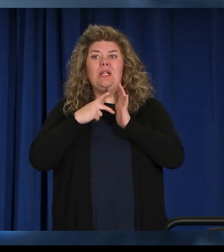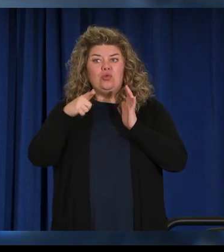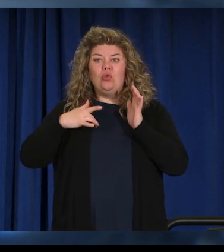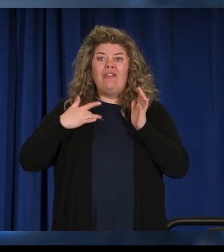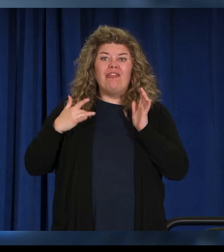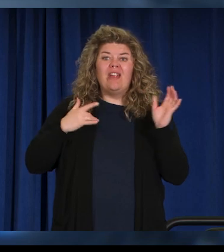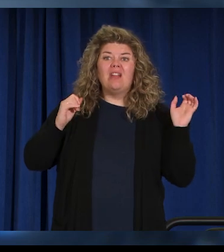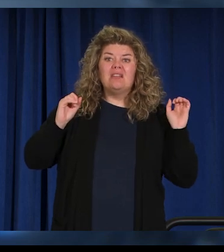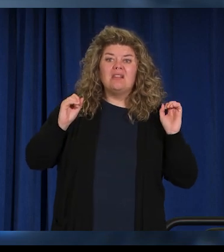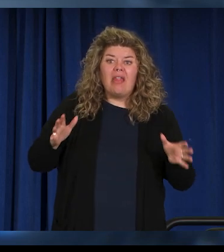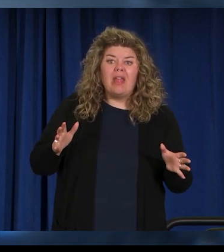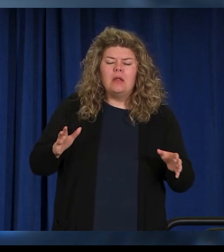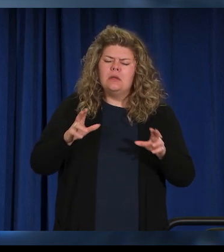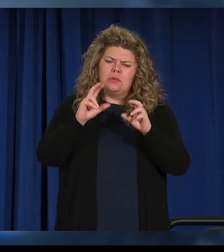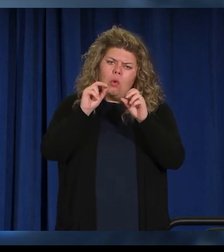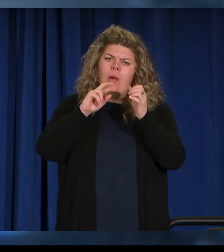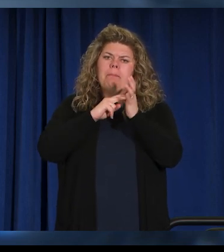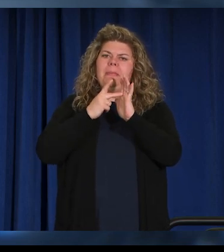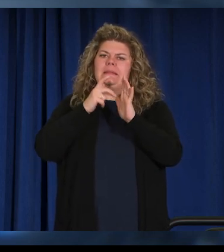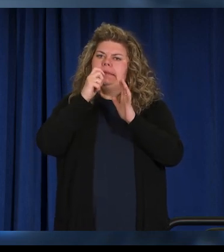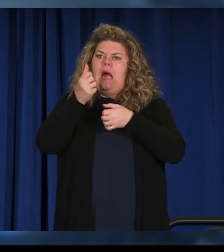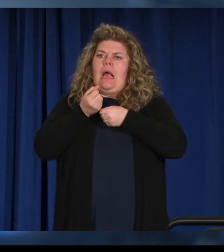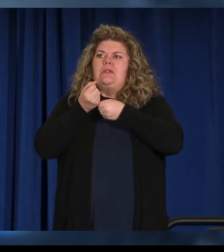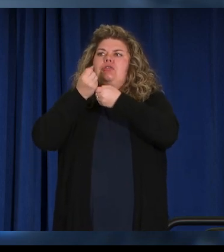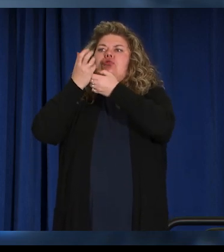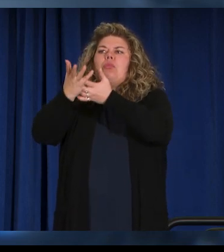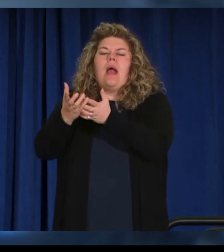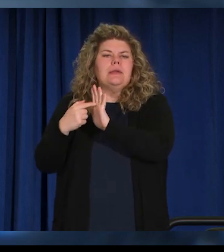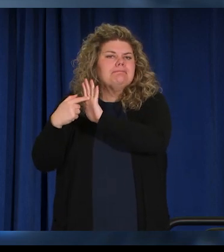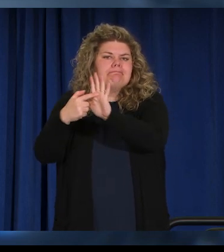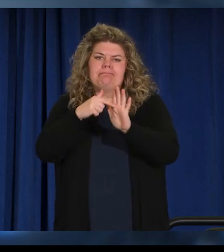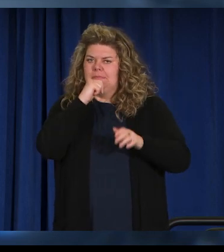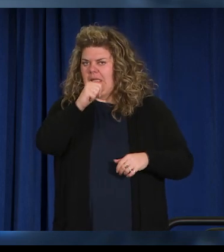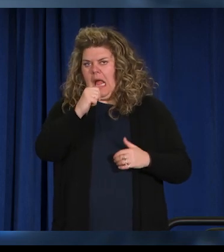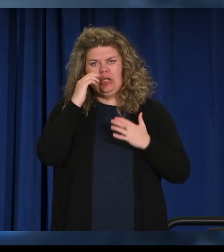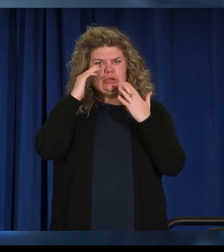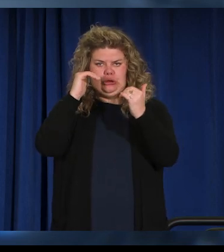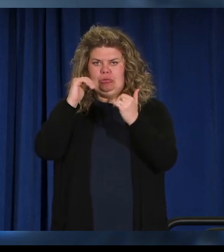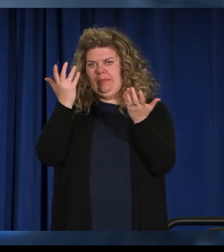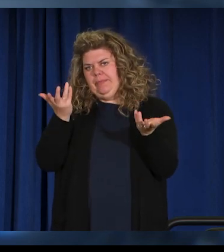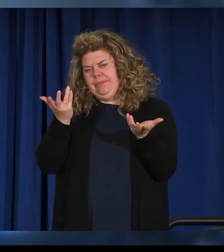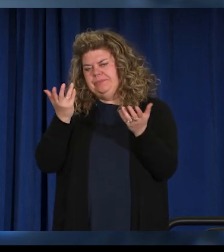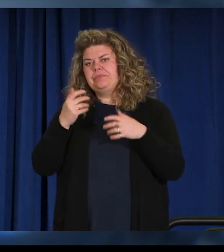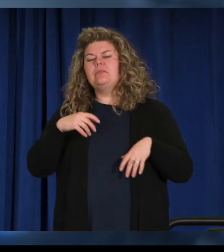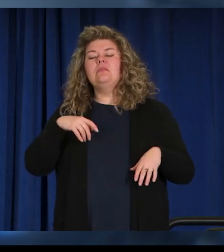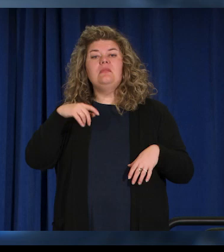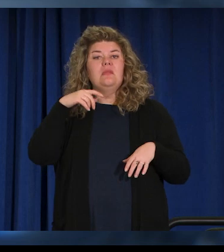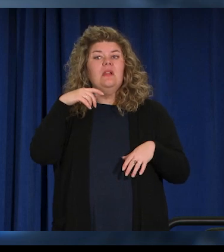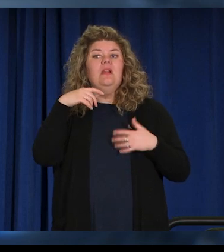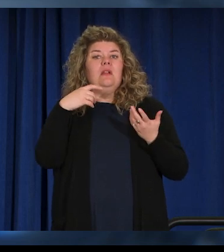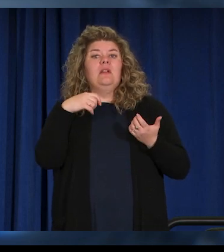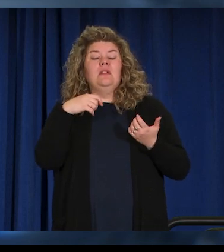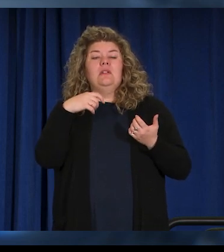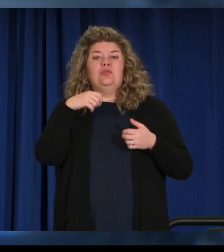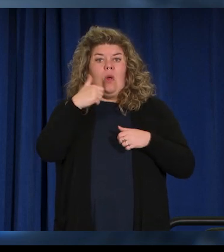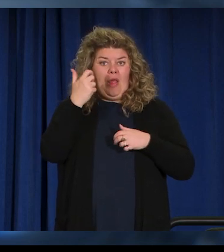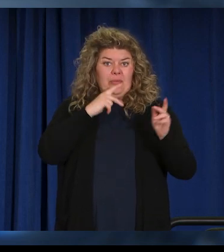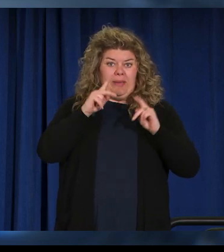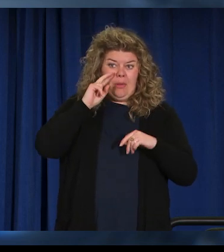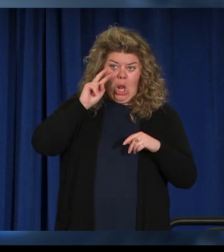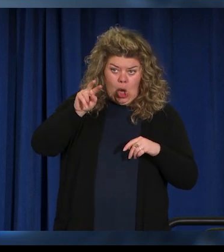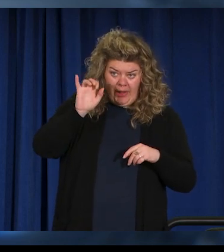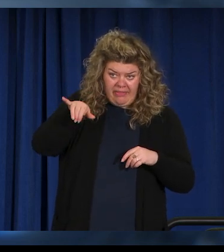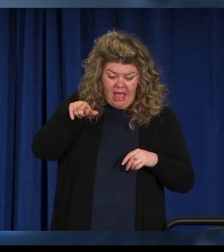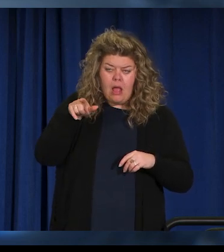feeling emotions. It simply means it's not expressed in the expected way. For us, this means we must understand and respect various